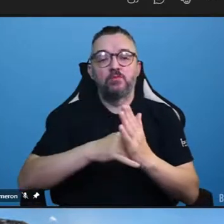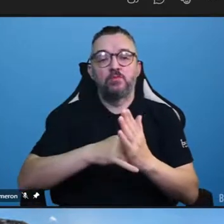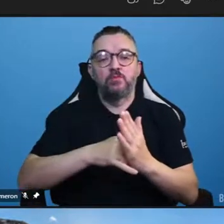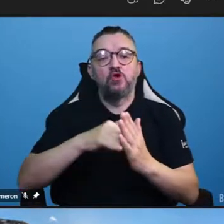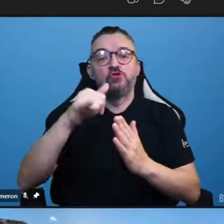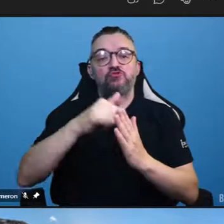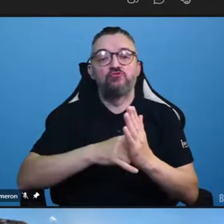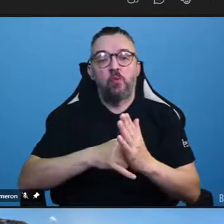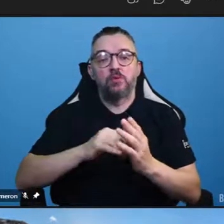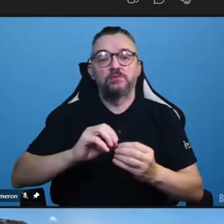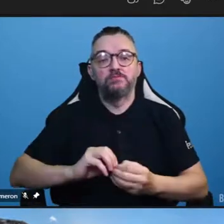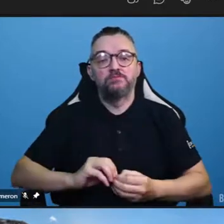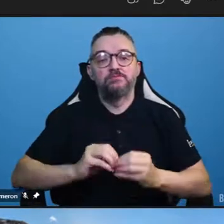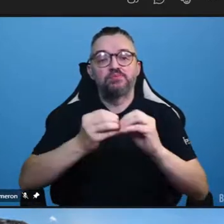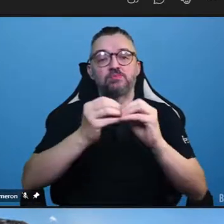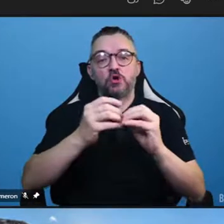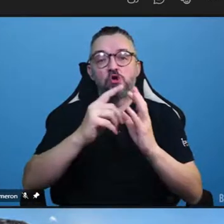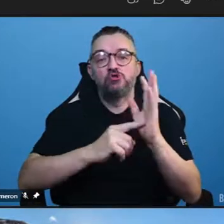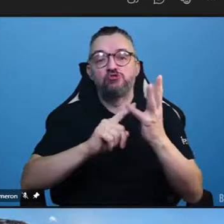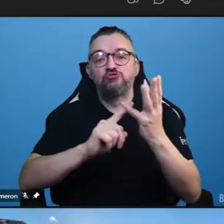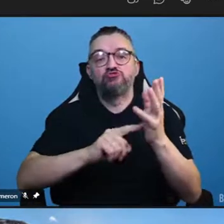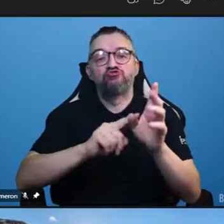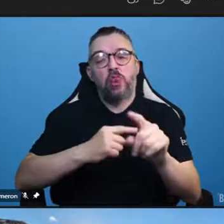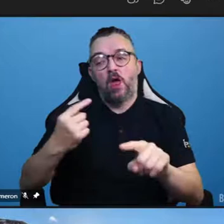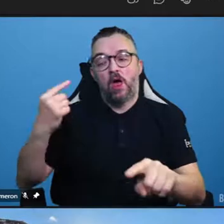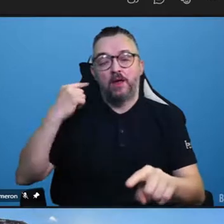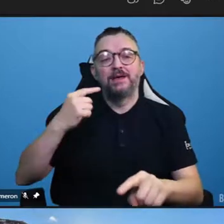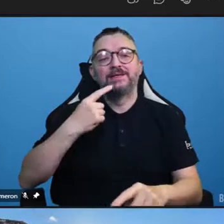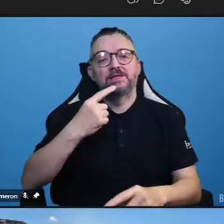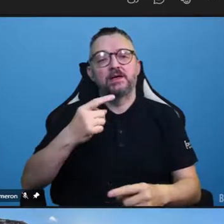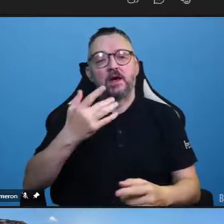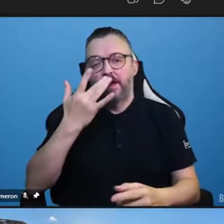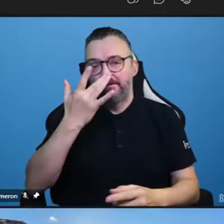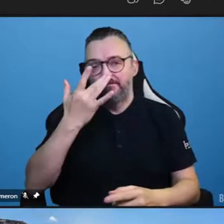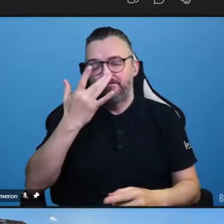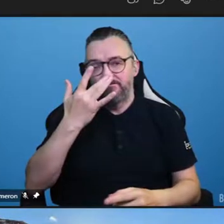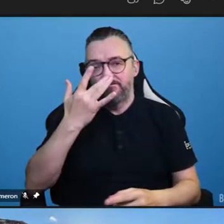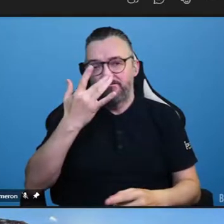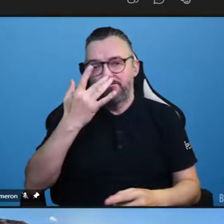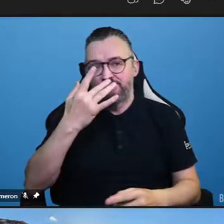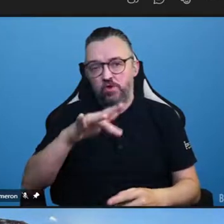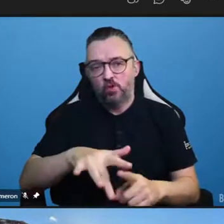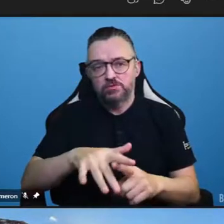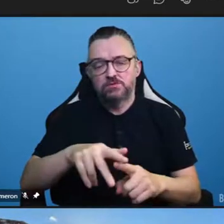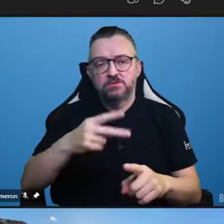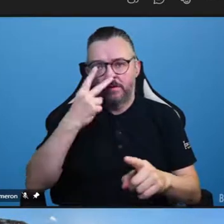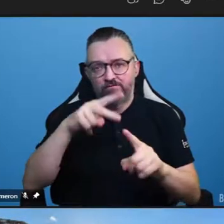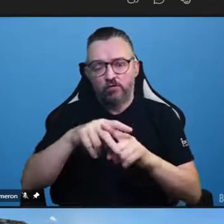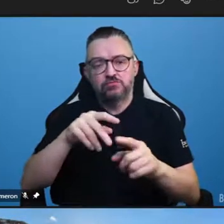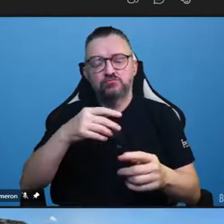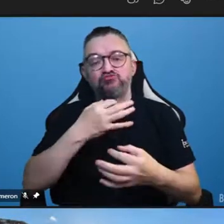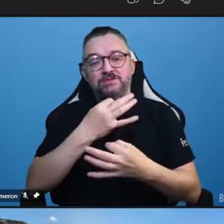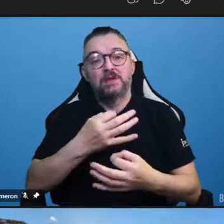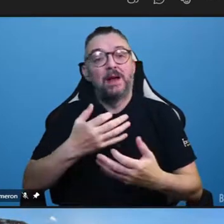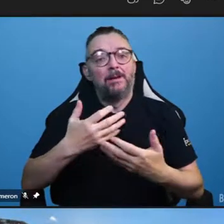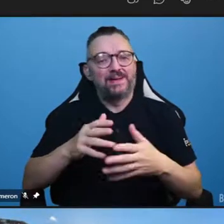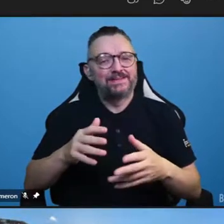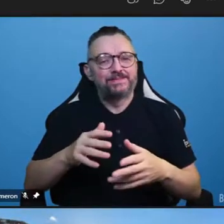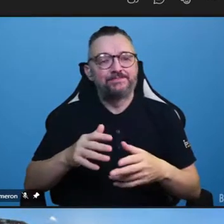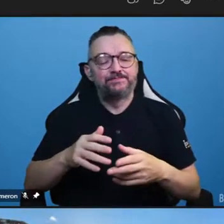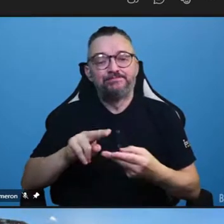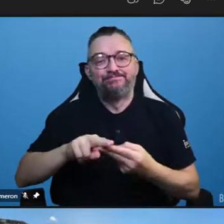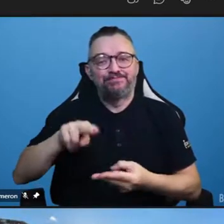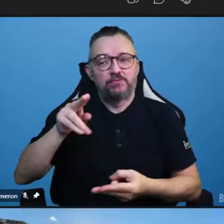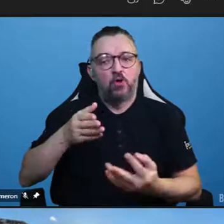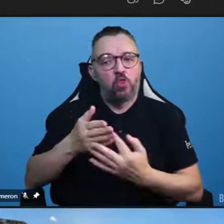year that was recognising that fraud risks had changed, possibly heightened during the pandemic,